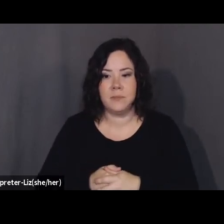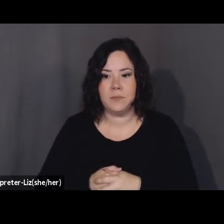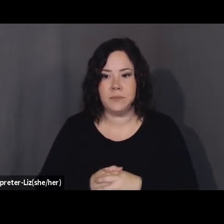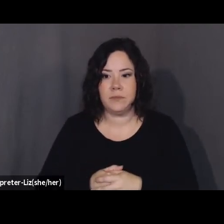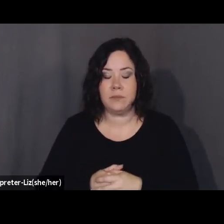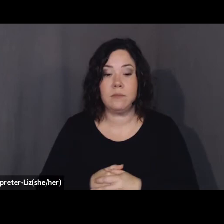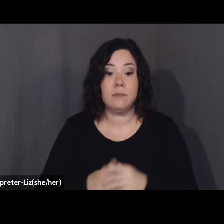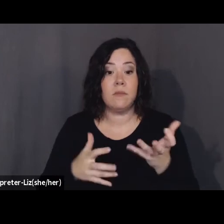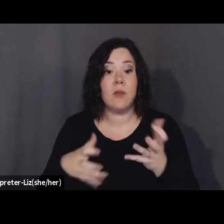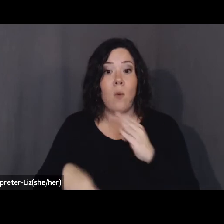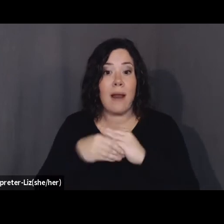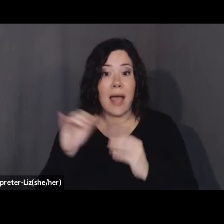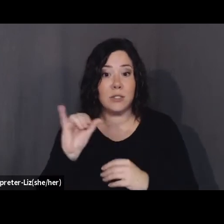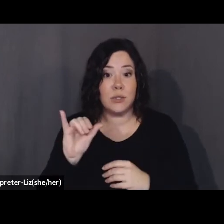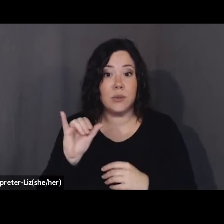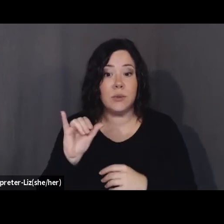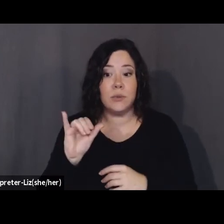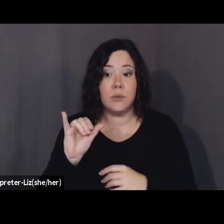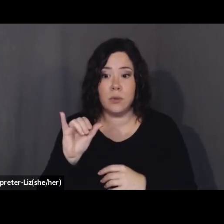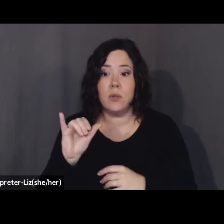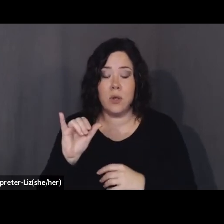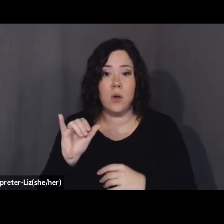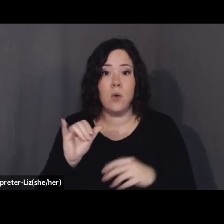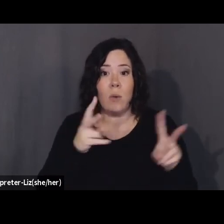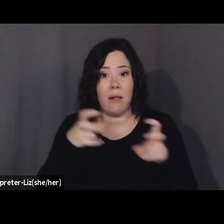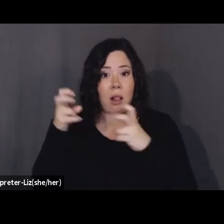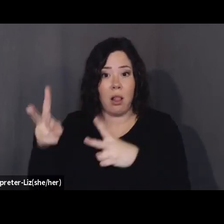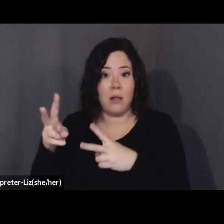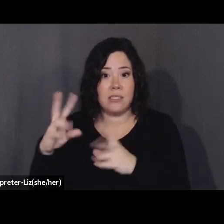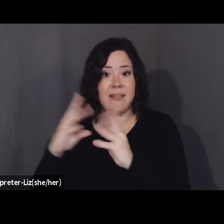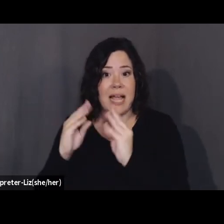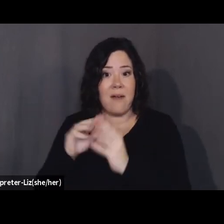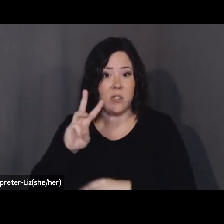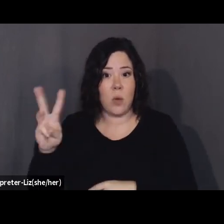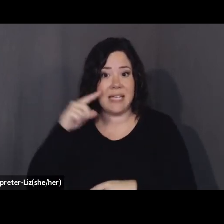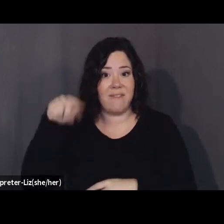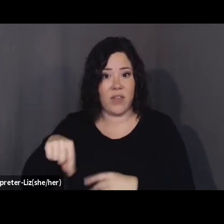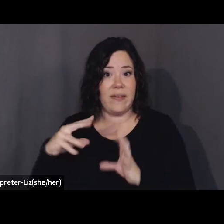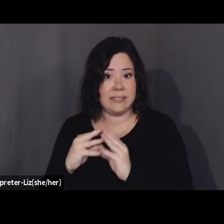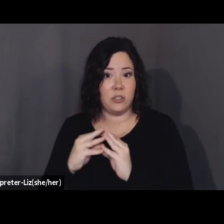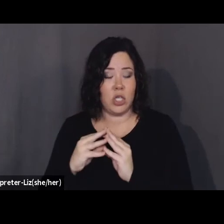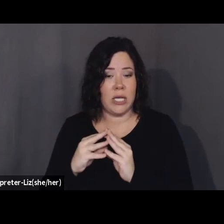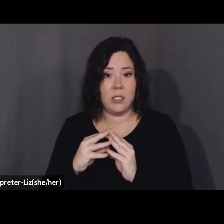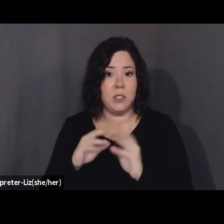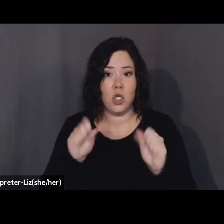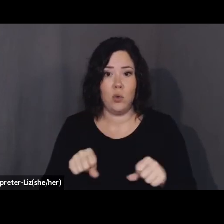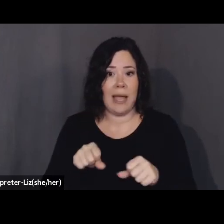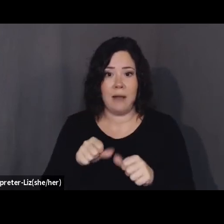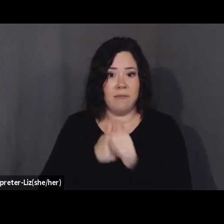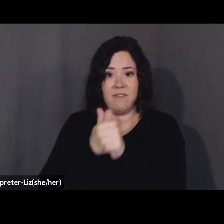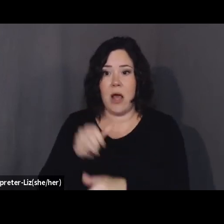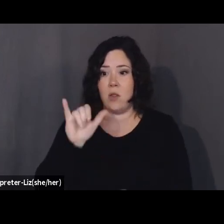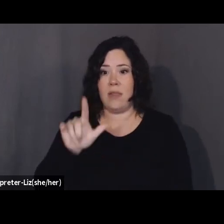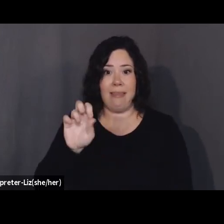And I just want to let everybody know, we did drop that onto the conference website for this session. Oh, so great. You can follow it right from that link.